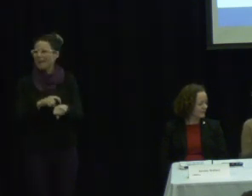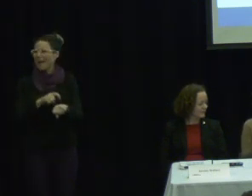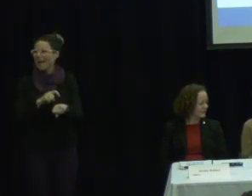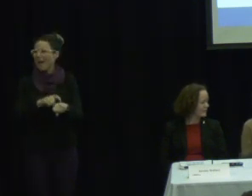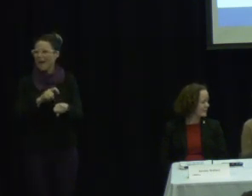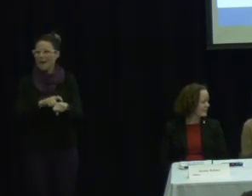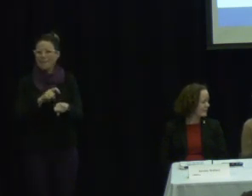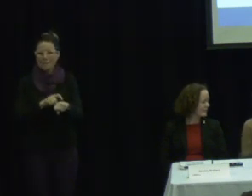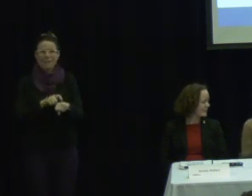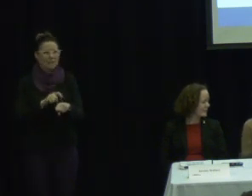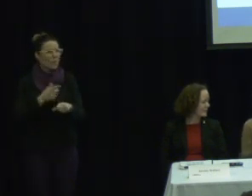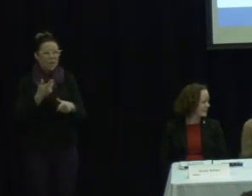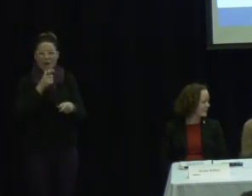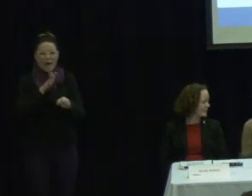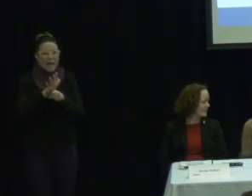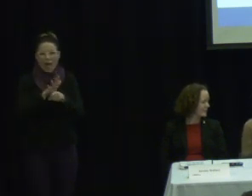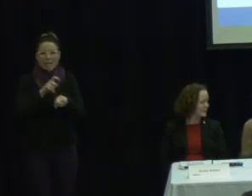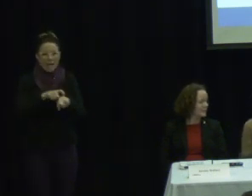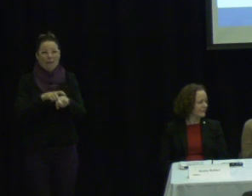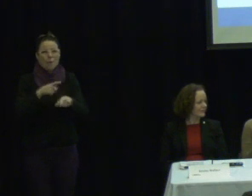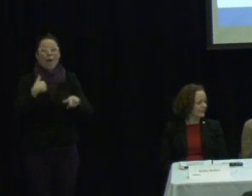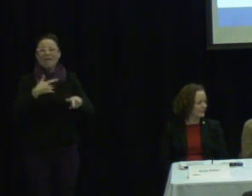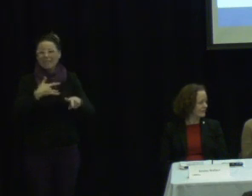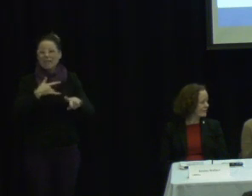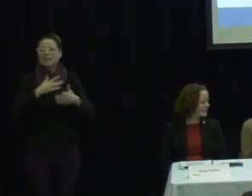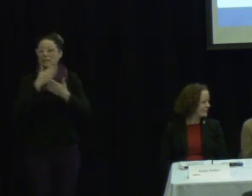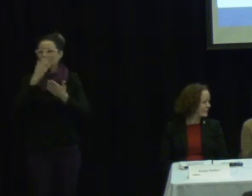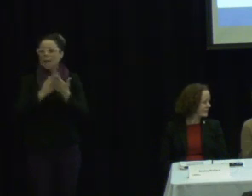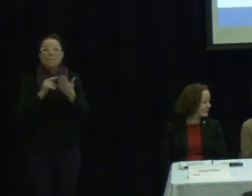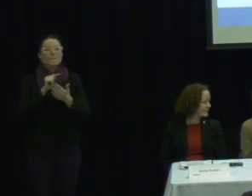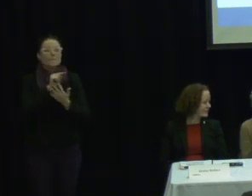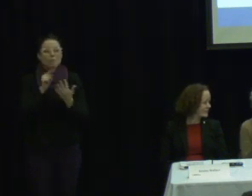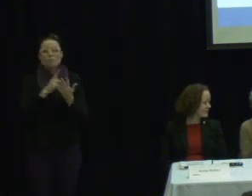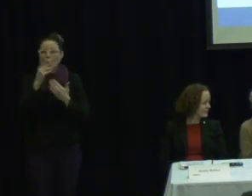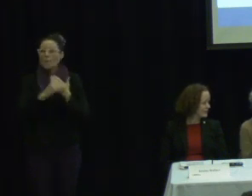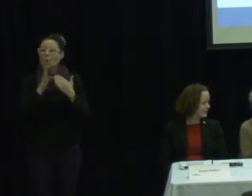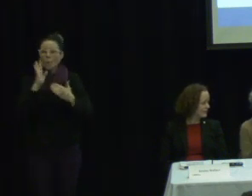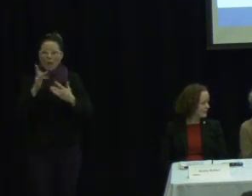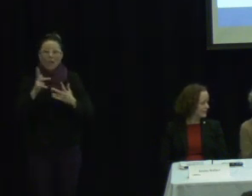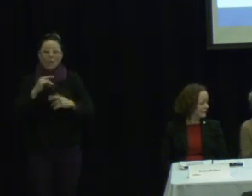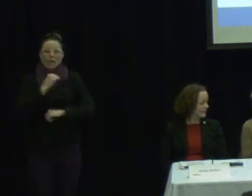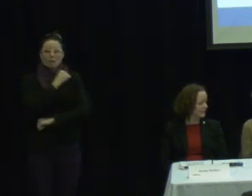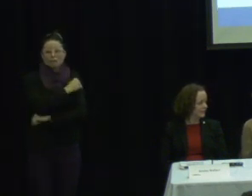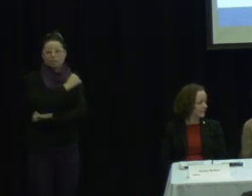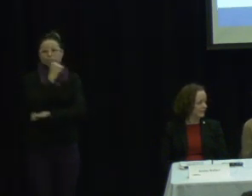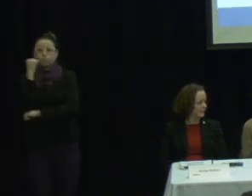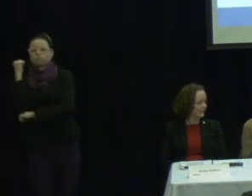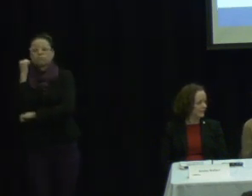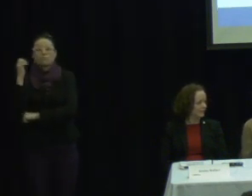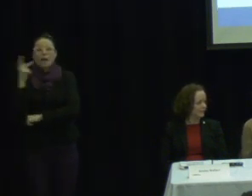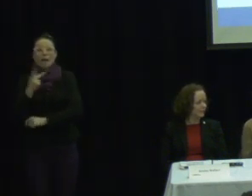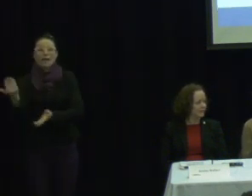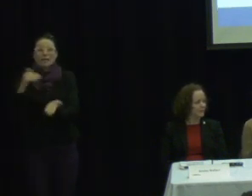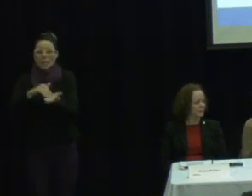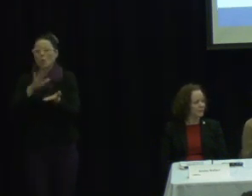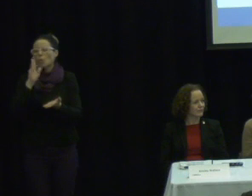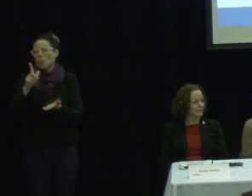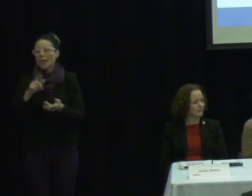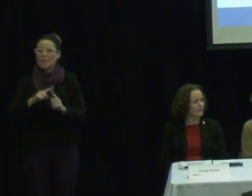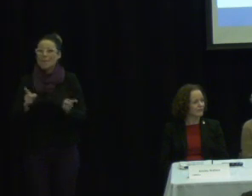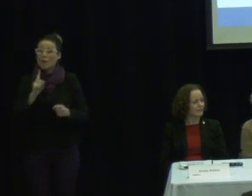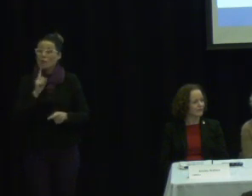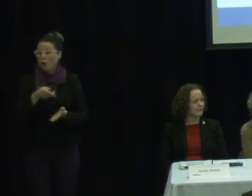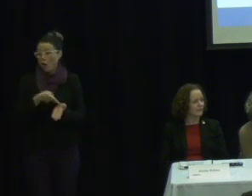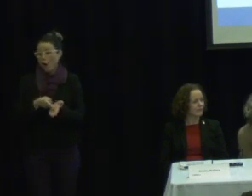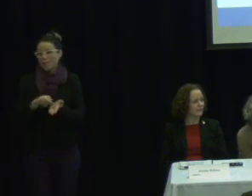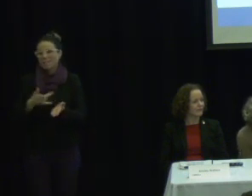So we will get those programs back at some point. But I will just say, you know, we have to acknowledge that enrollment's been disappointing in those